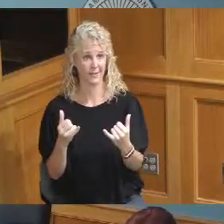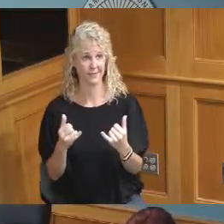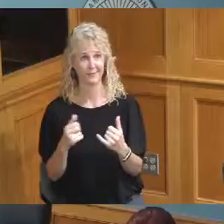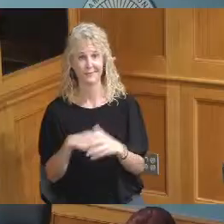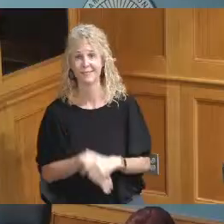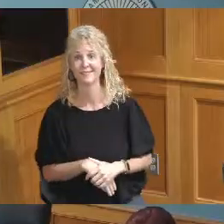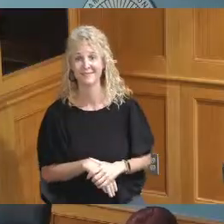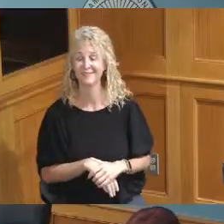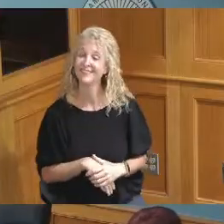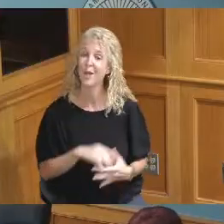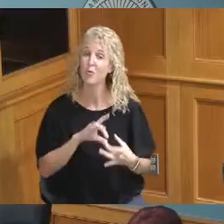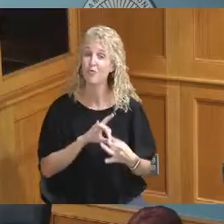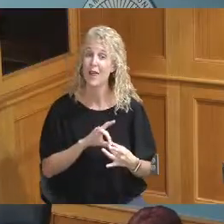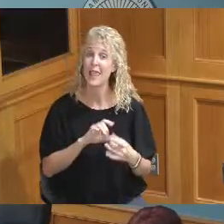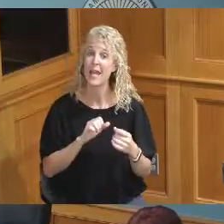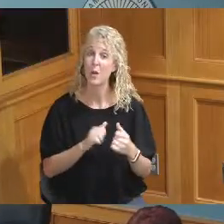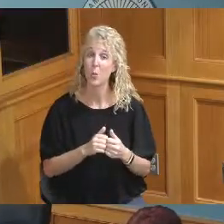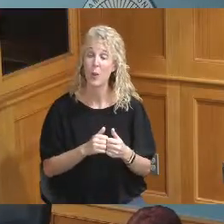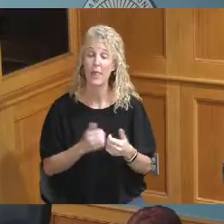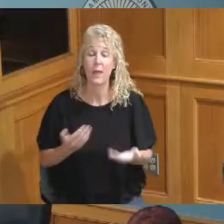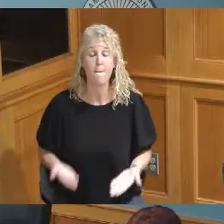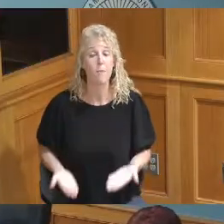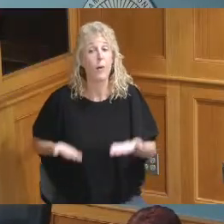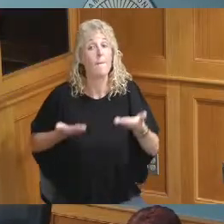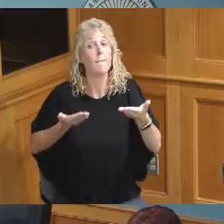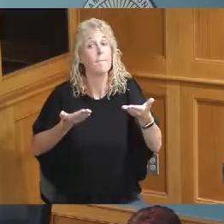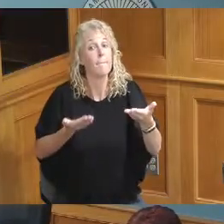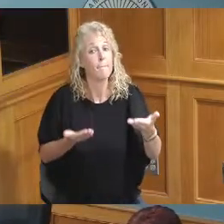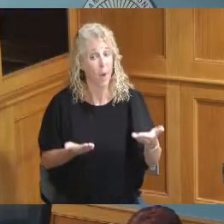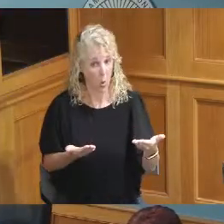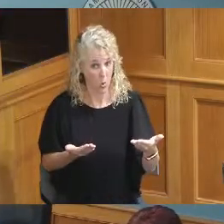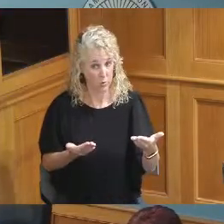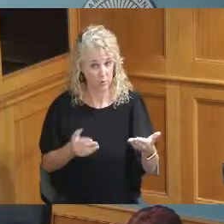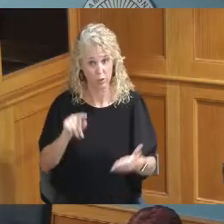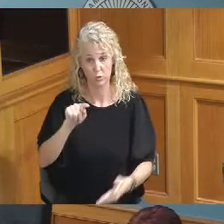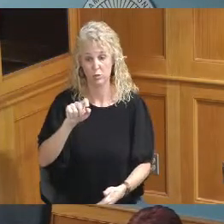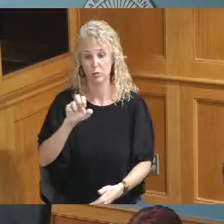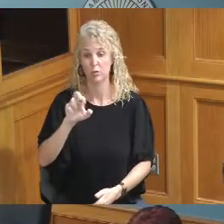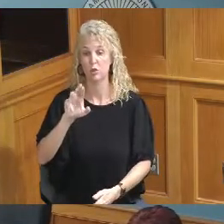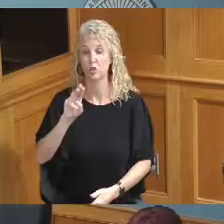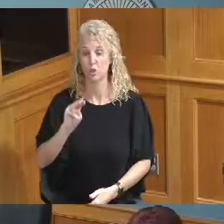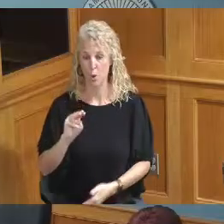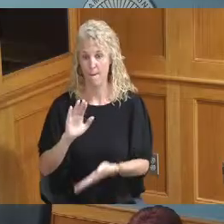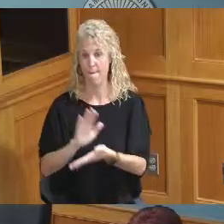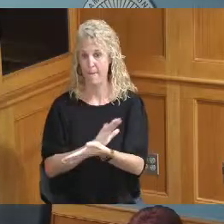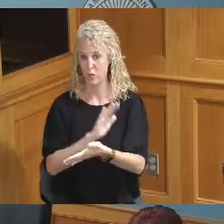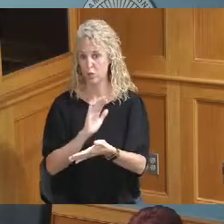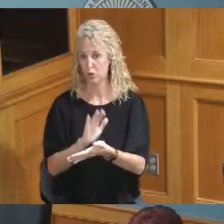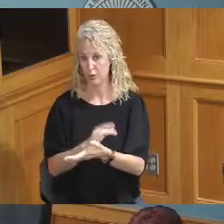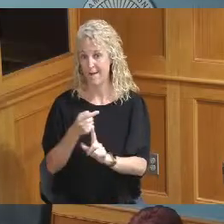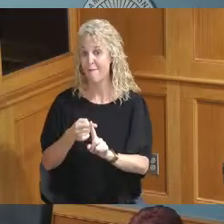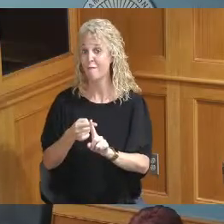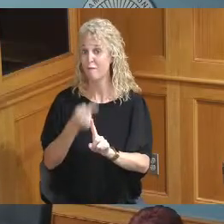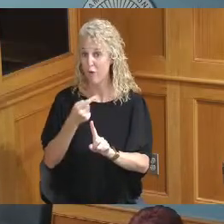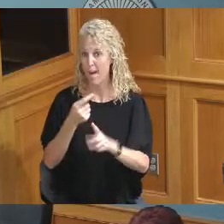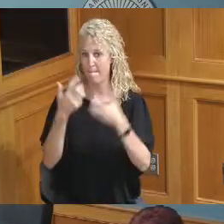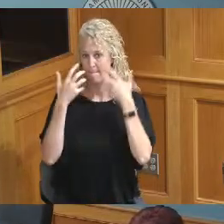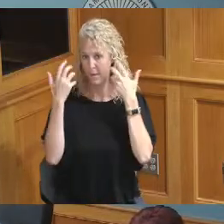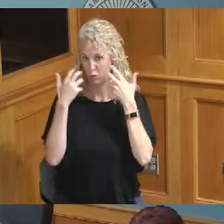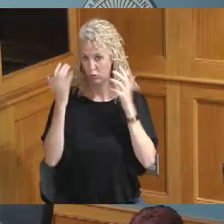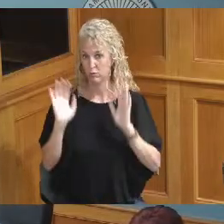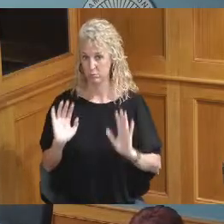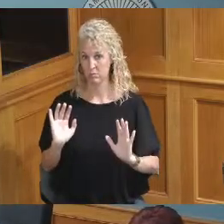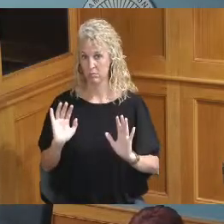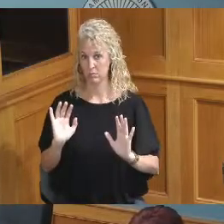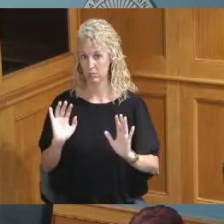related to a proposed term sheet with the Cincinnati Bengals. We do have a presentation that